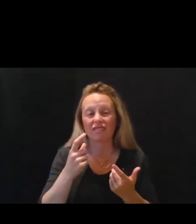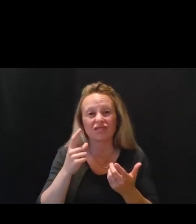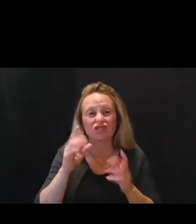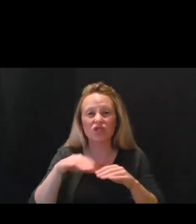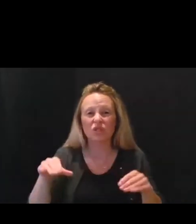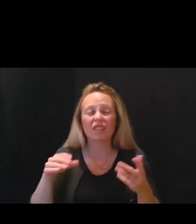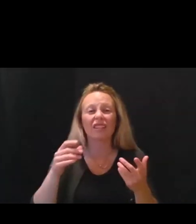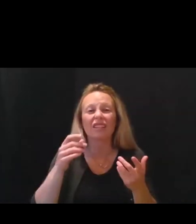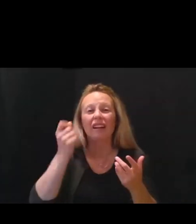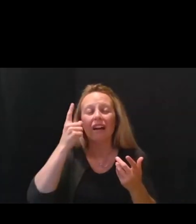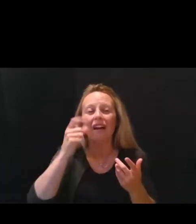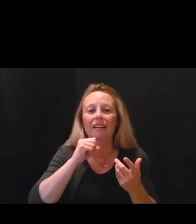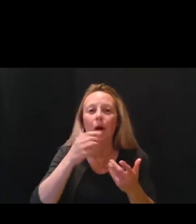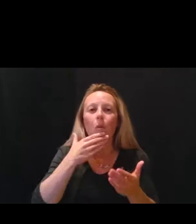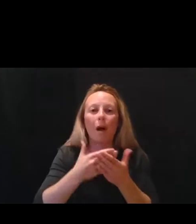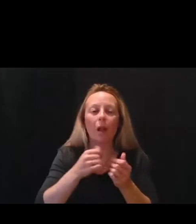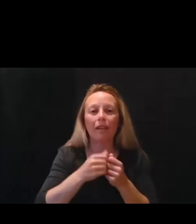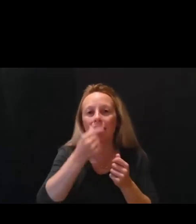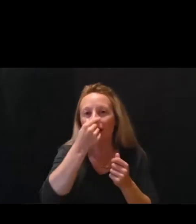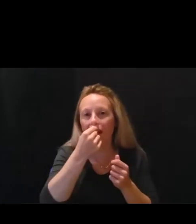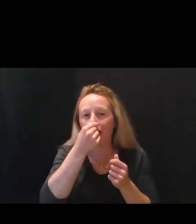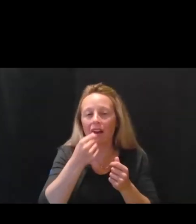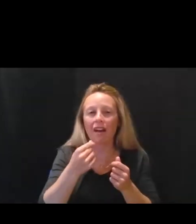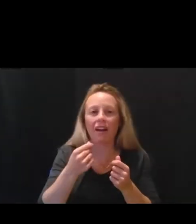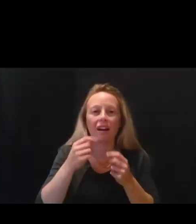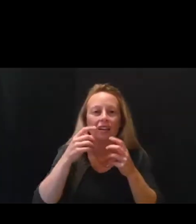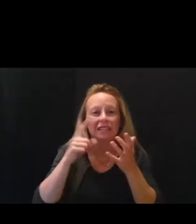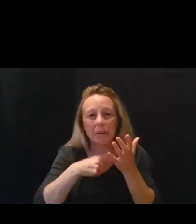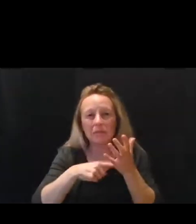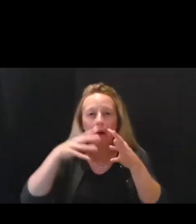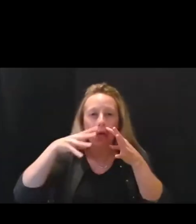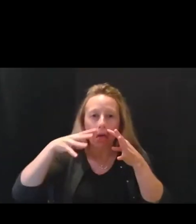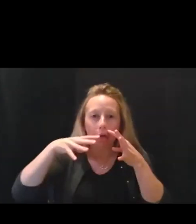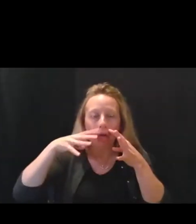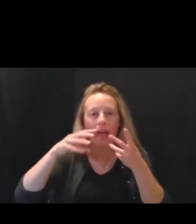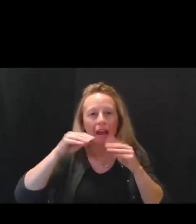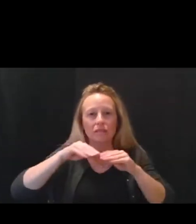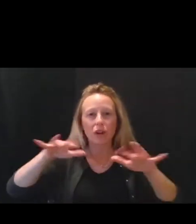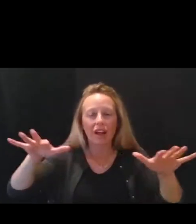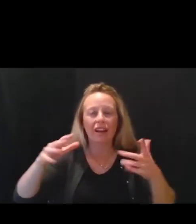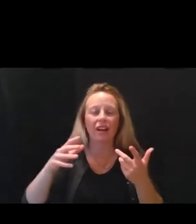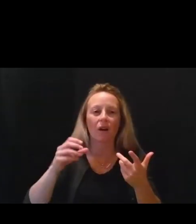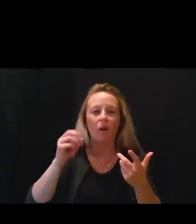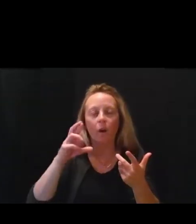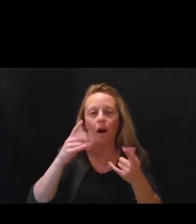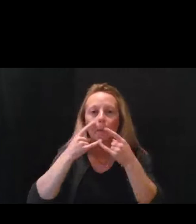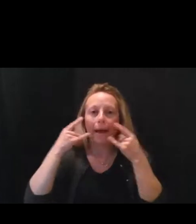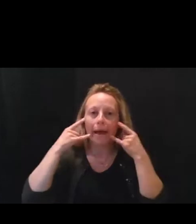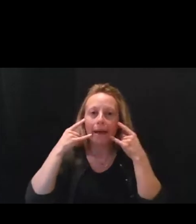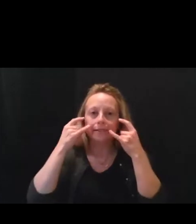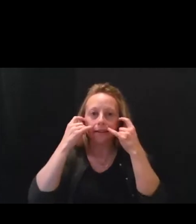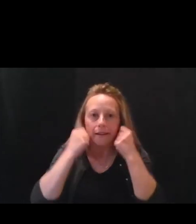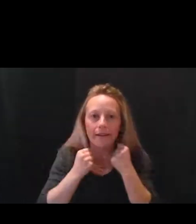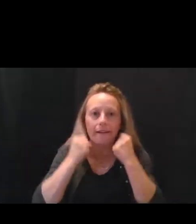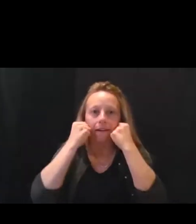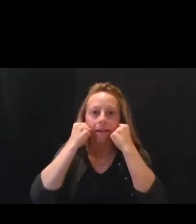adults can. Keeping a mask on is also a struggle sometimes with kids, especially with behavior concerns or kids who are younger than